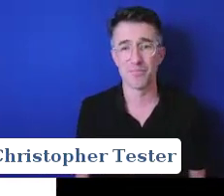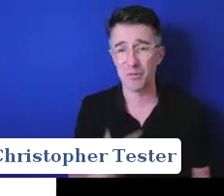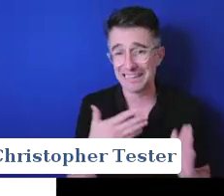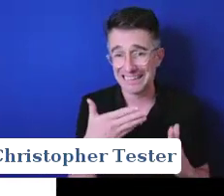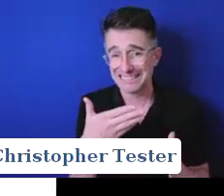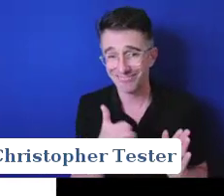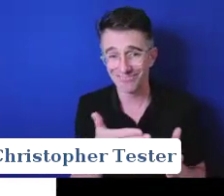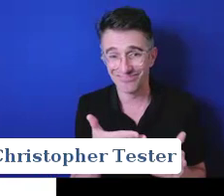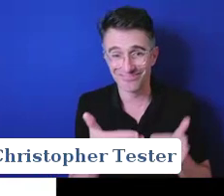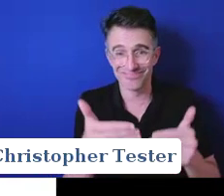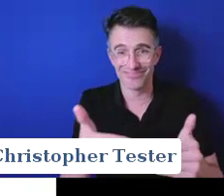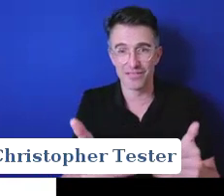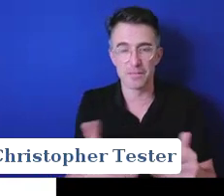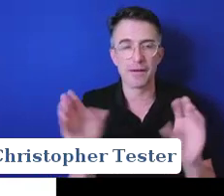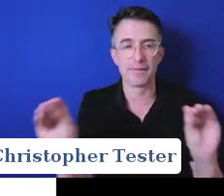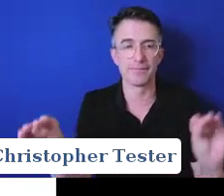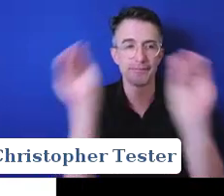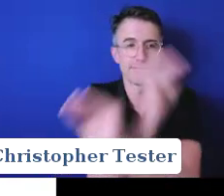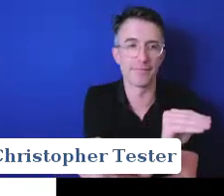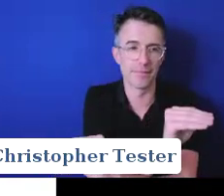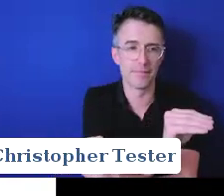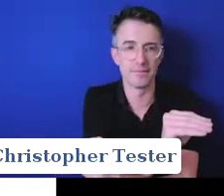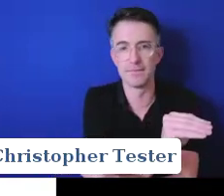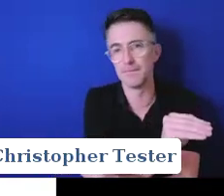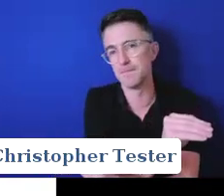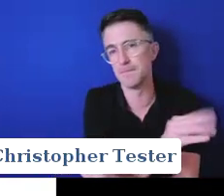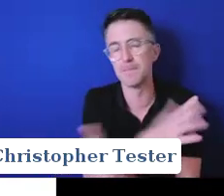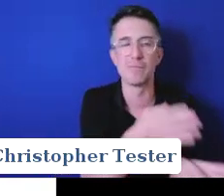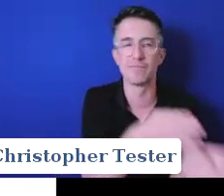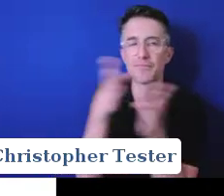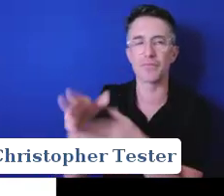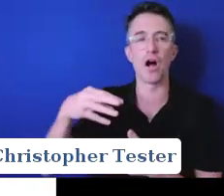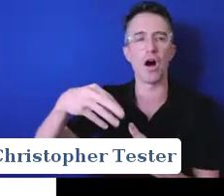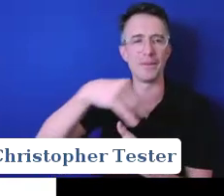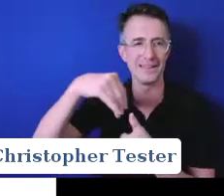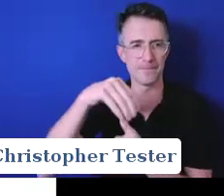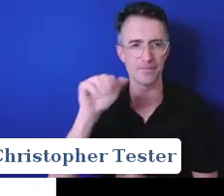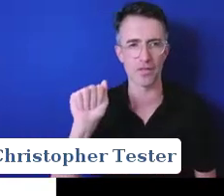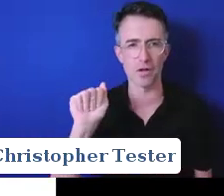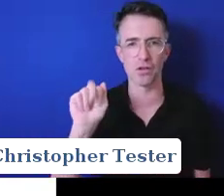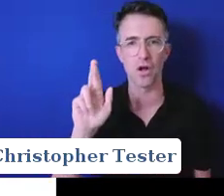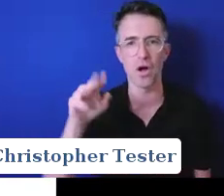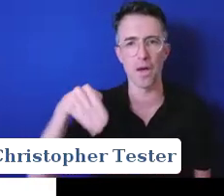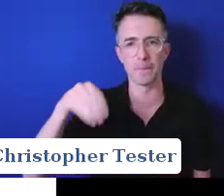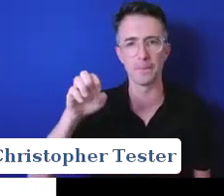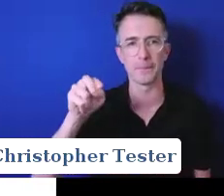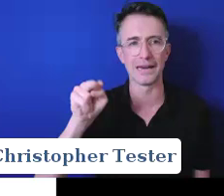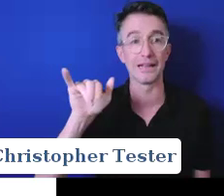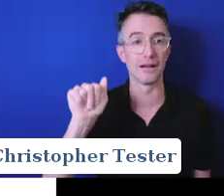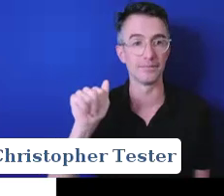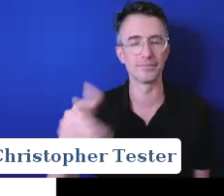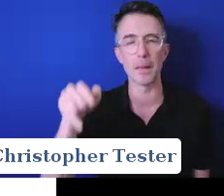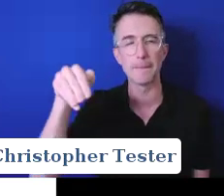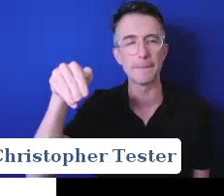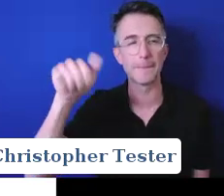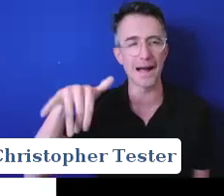So let us go back to Armenia. And we have Maya Simonyan. And Alradi, apologies, yeah. Alradi. There is a